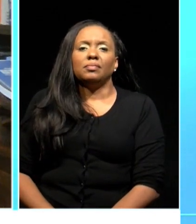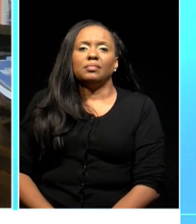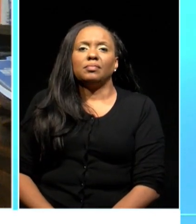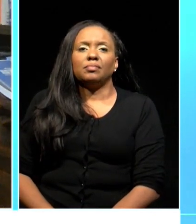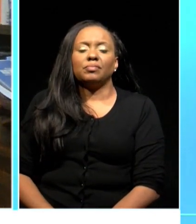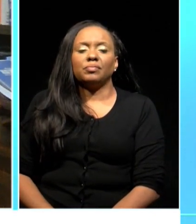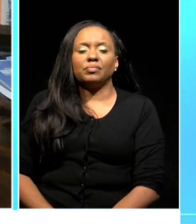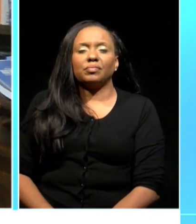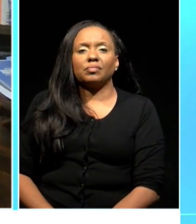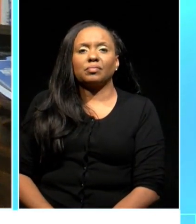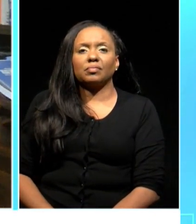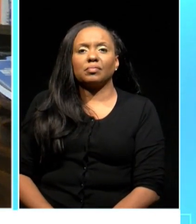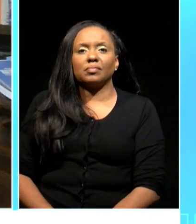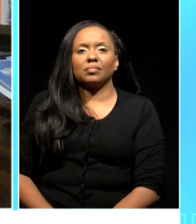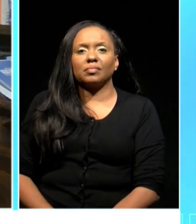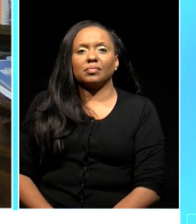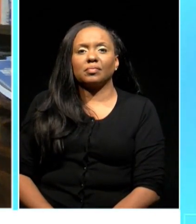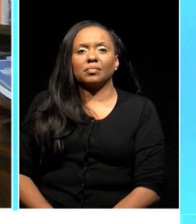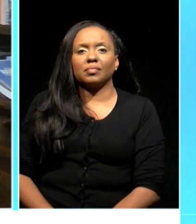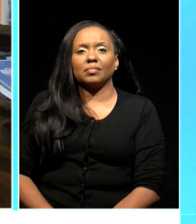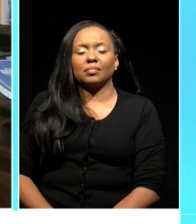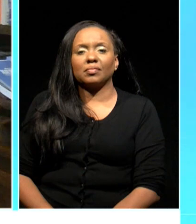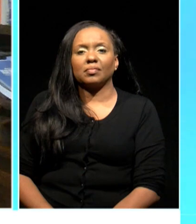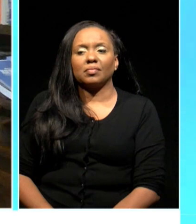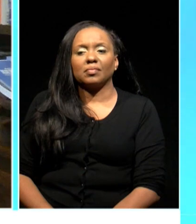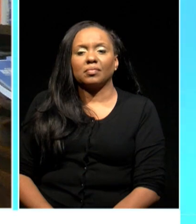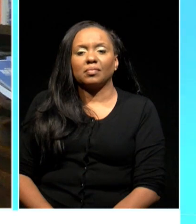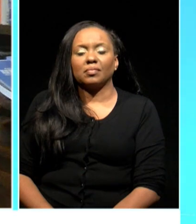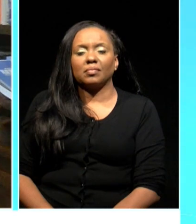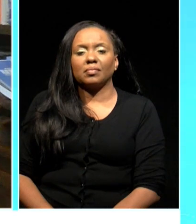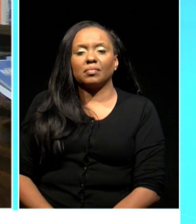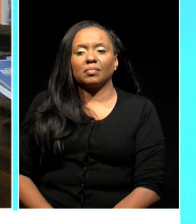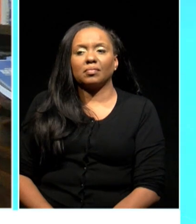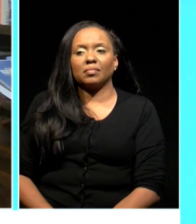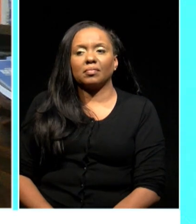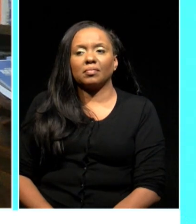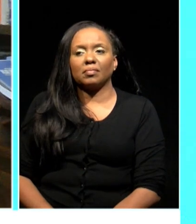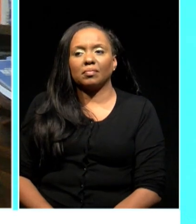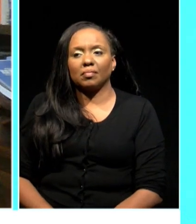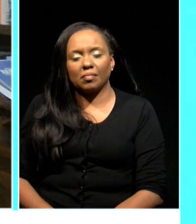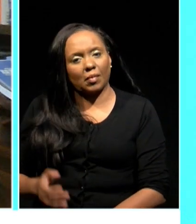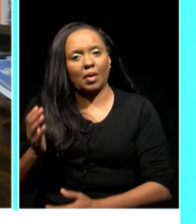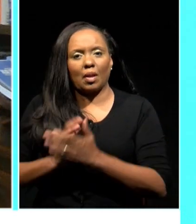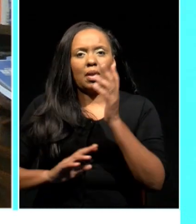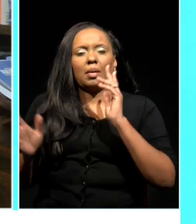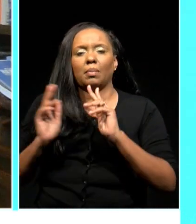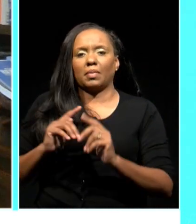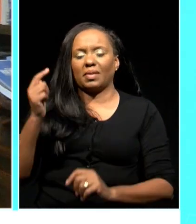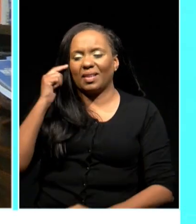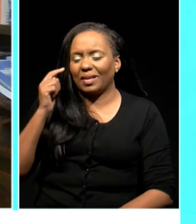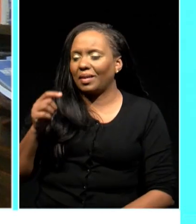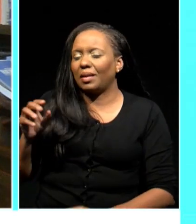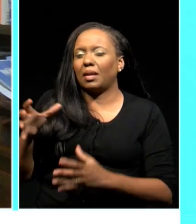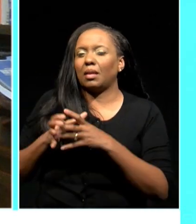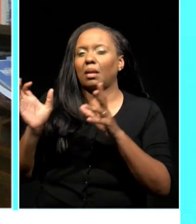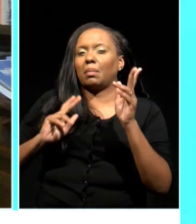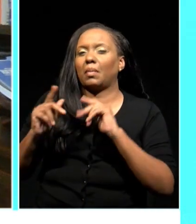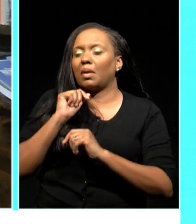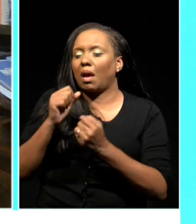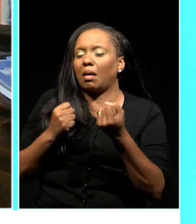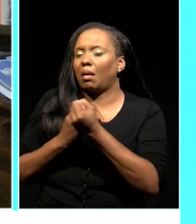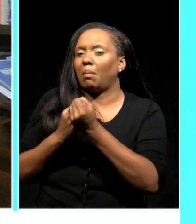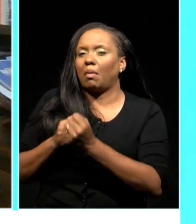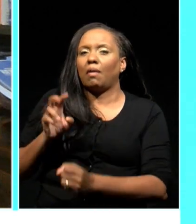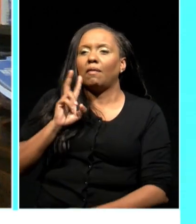understanding very well that Vola, for a variety of reasons, was unpopular, both internally and externally. They did not attempt to